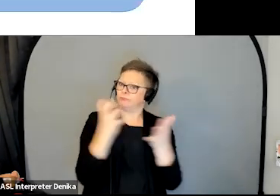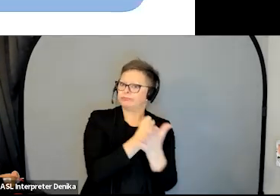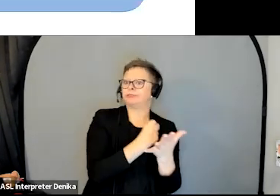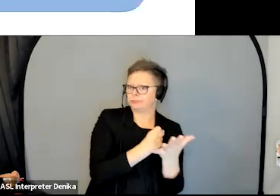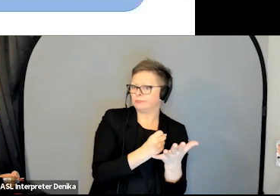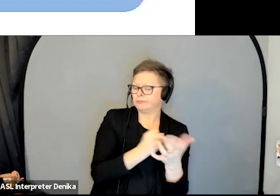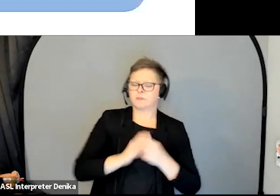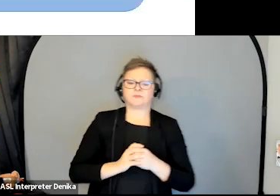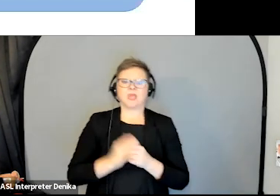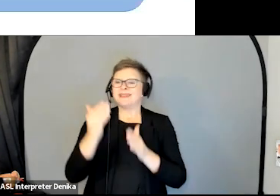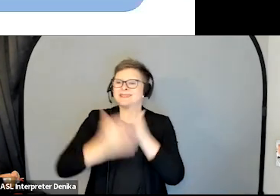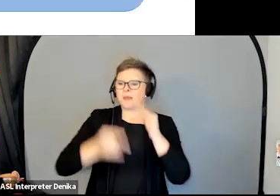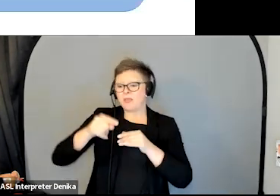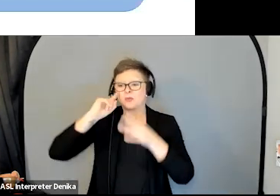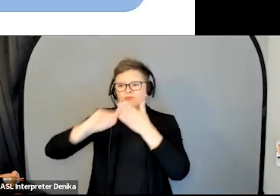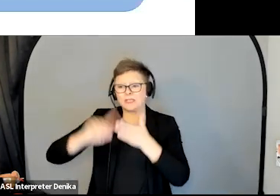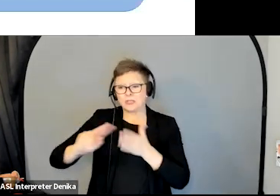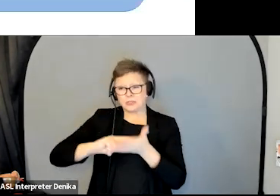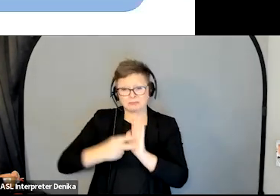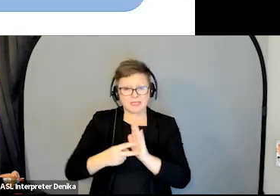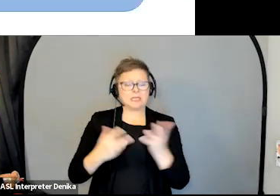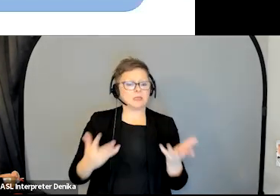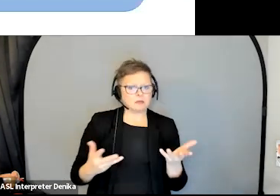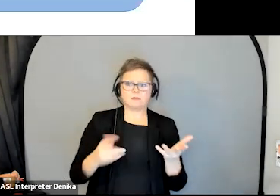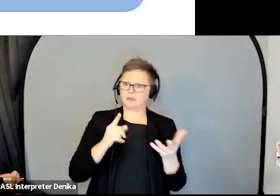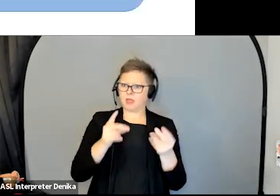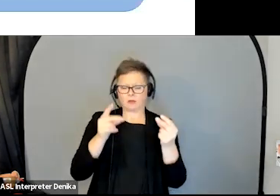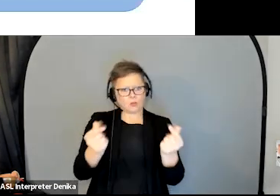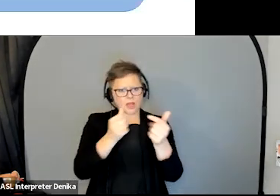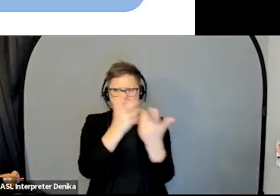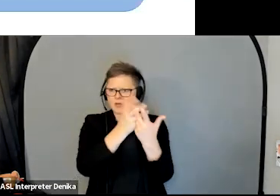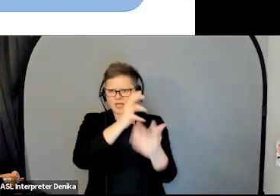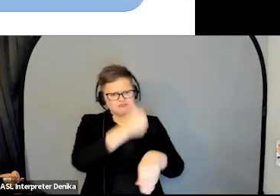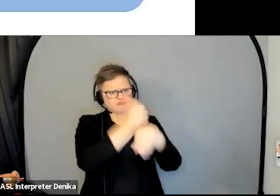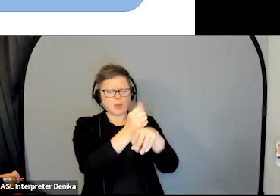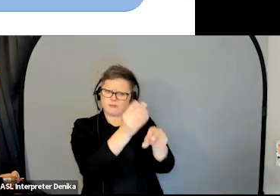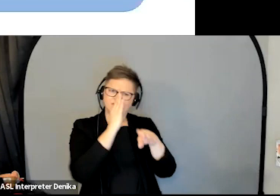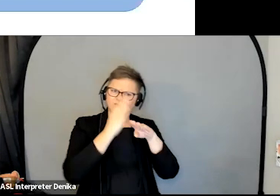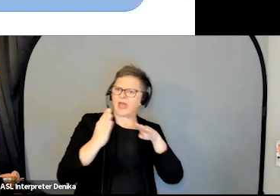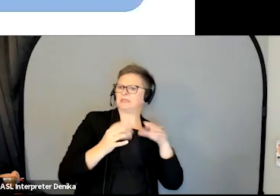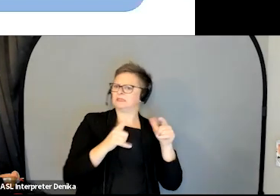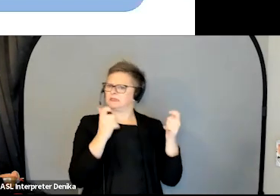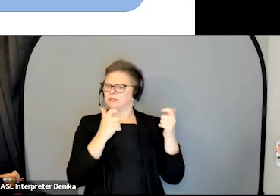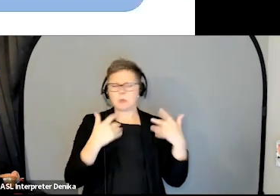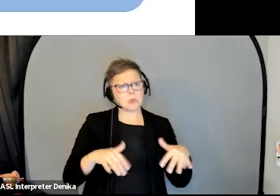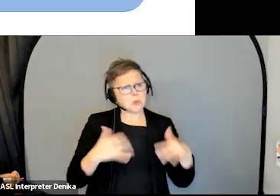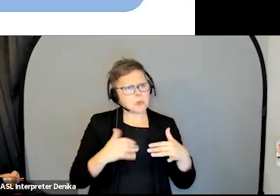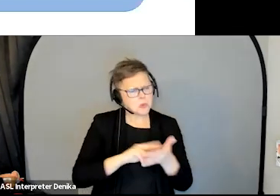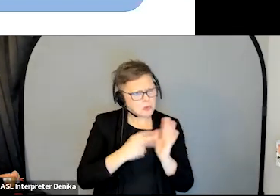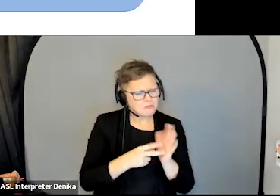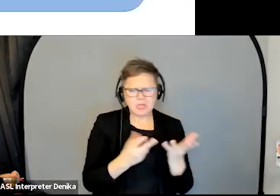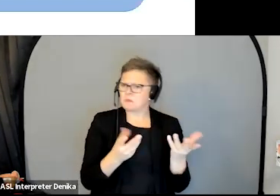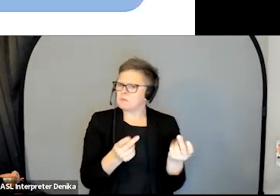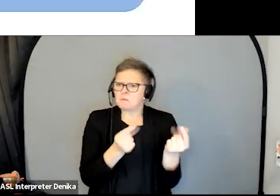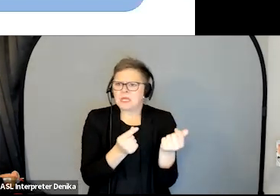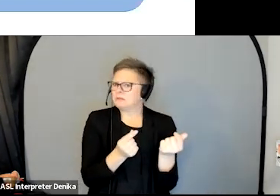accommodations. Some of these studies argued that the swift implementation of accommodations like flexible location and hours at the onset of the pandemic